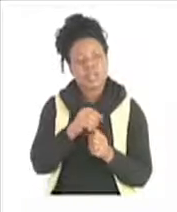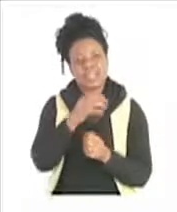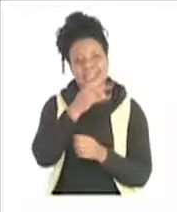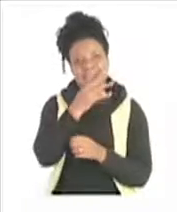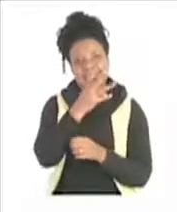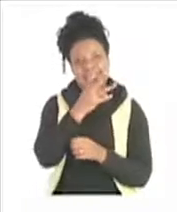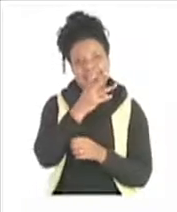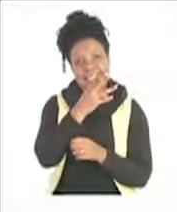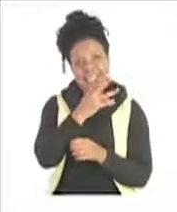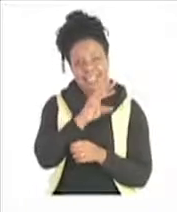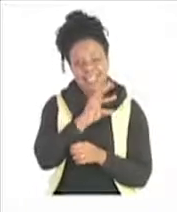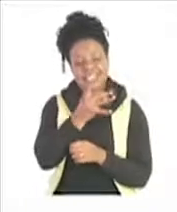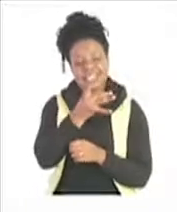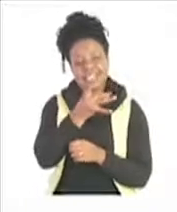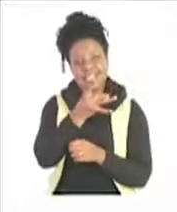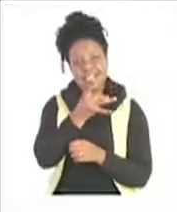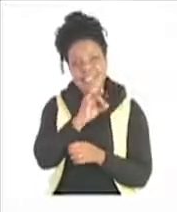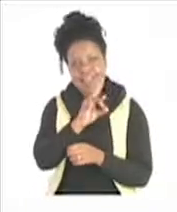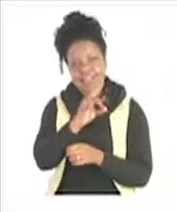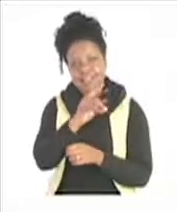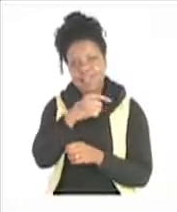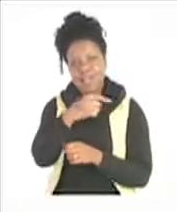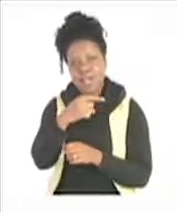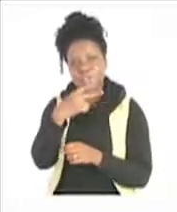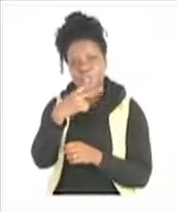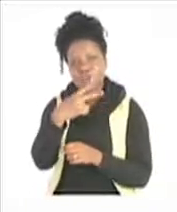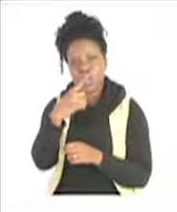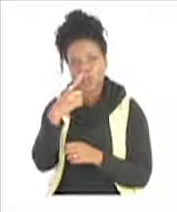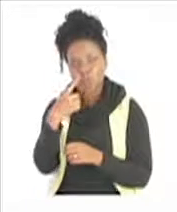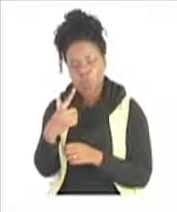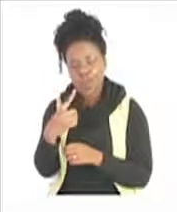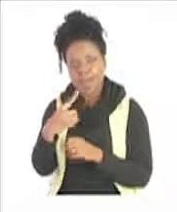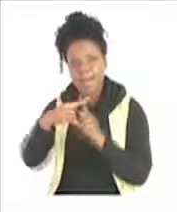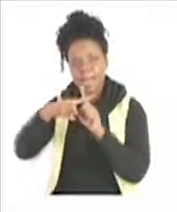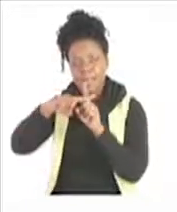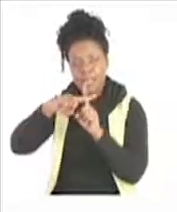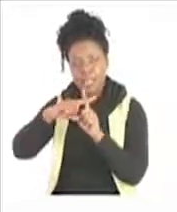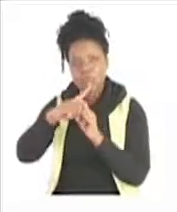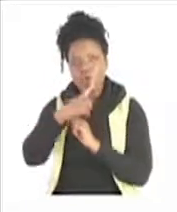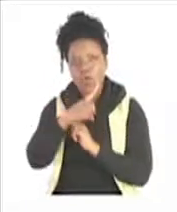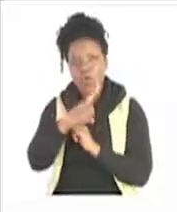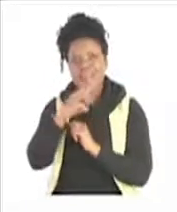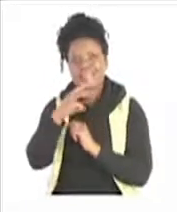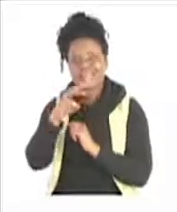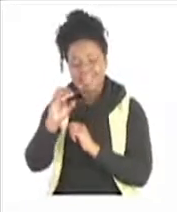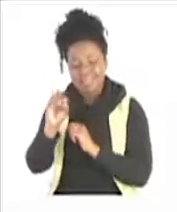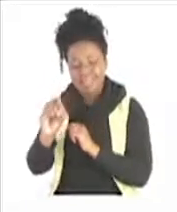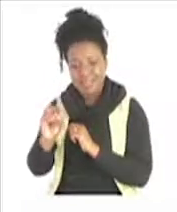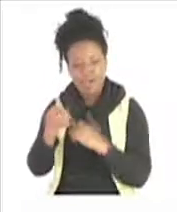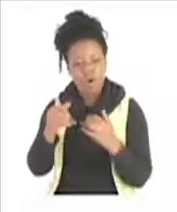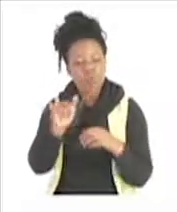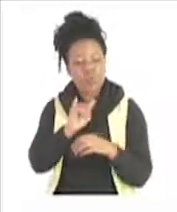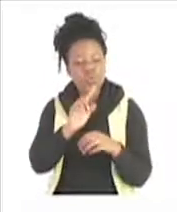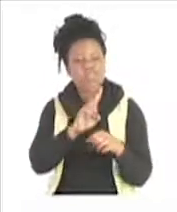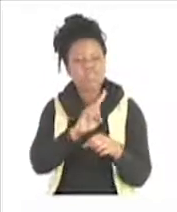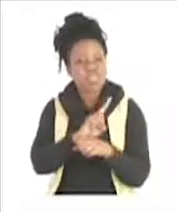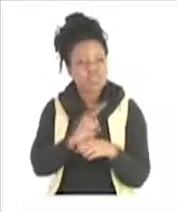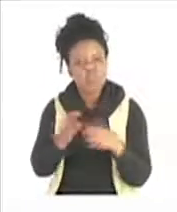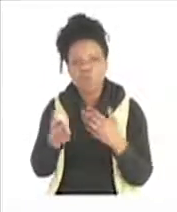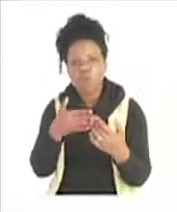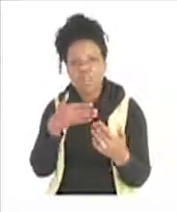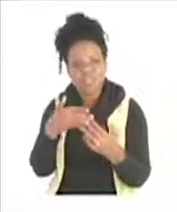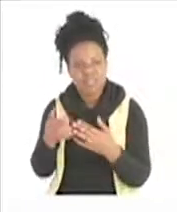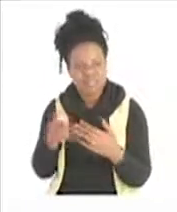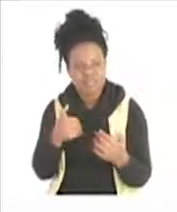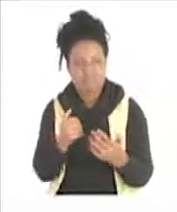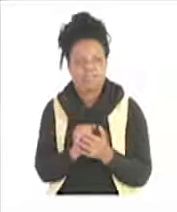that one we do first. So here we have a subtraction first, and that part of the sum we will